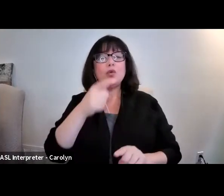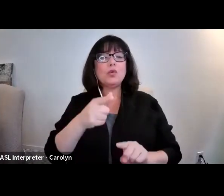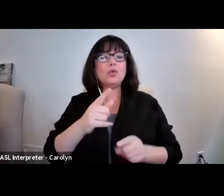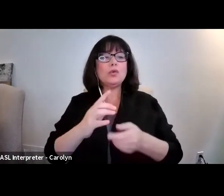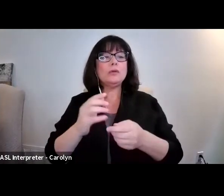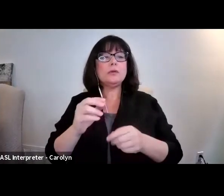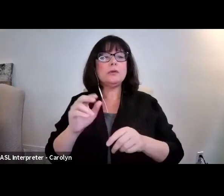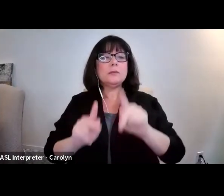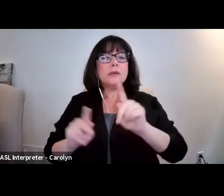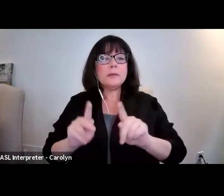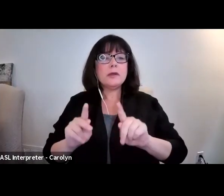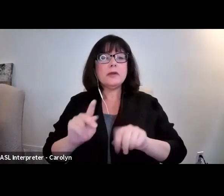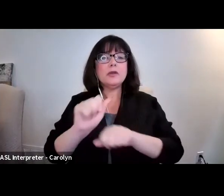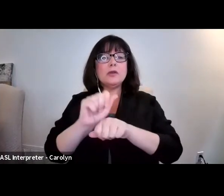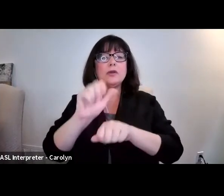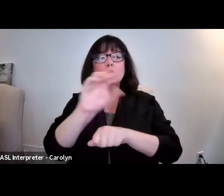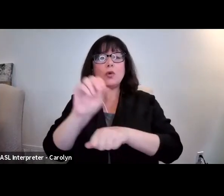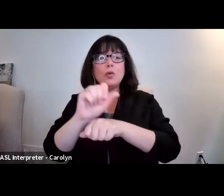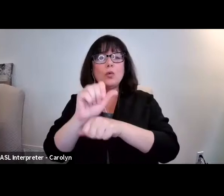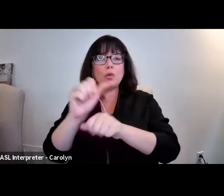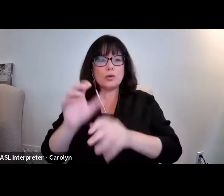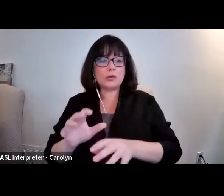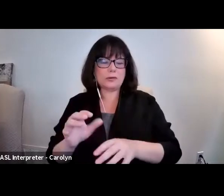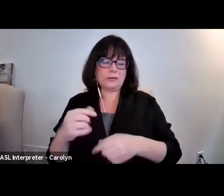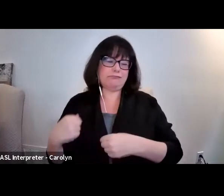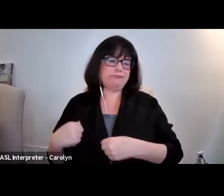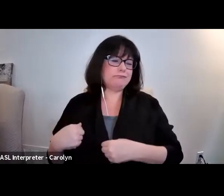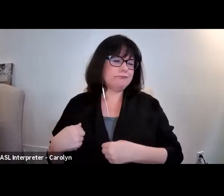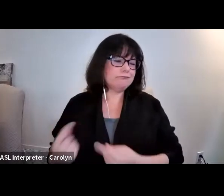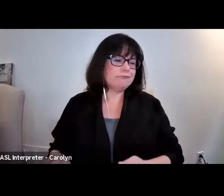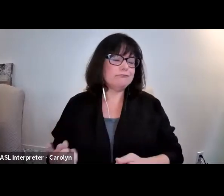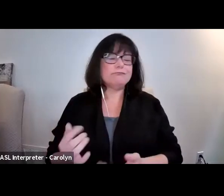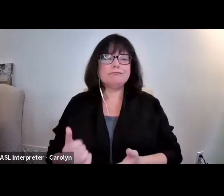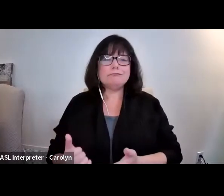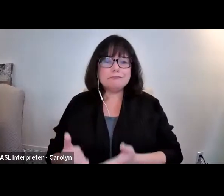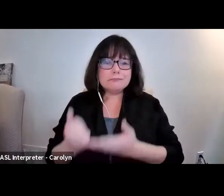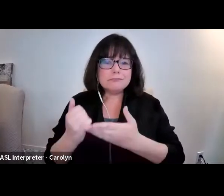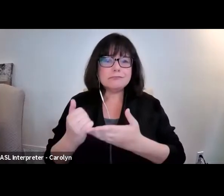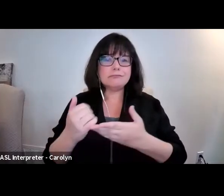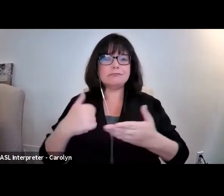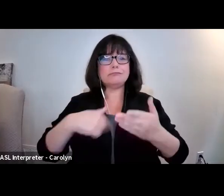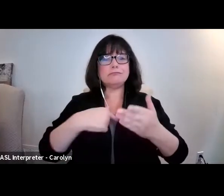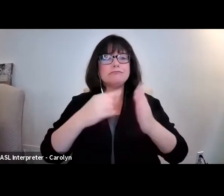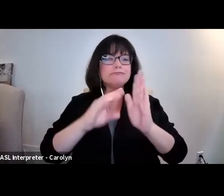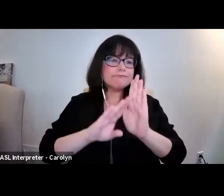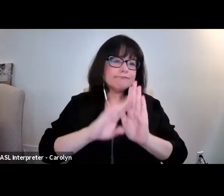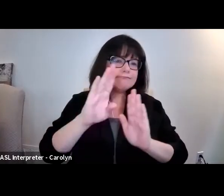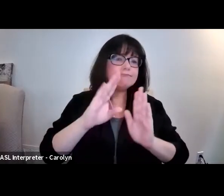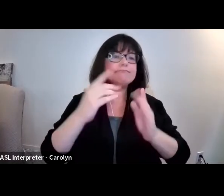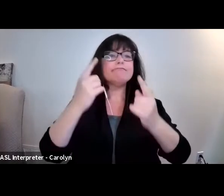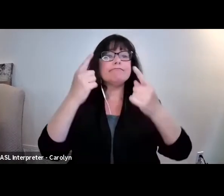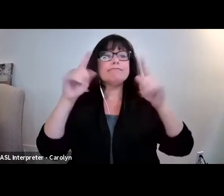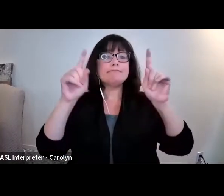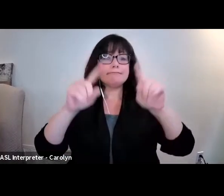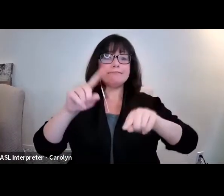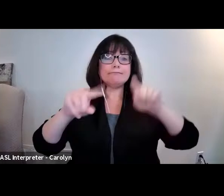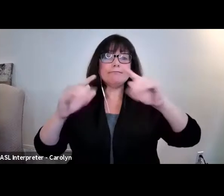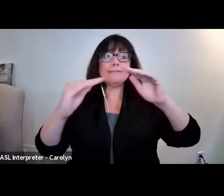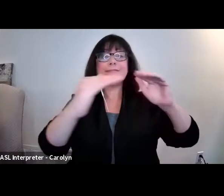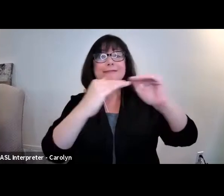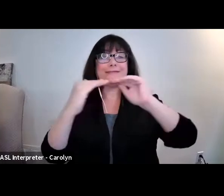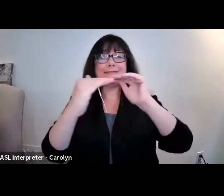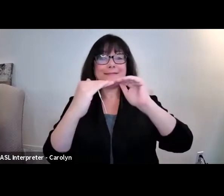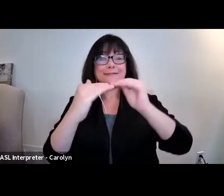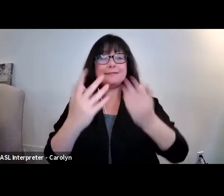and inclusion at York through innovative programs and initiatives, and who continue to do so. I am aware of initiatives being